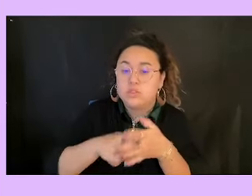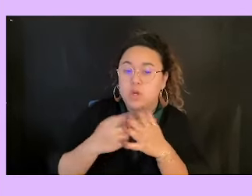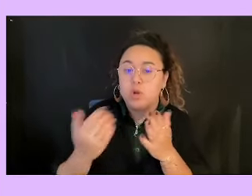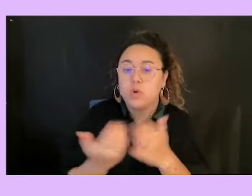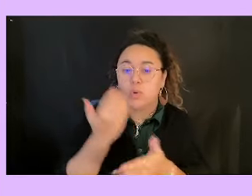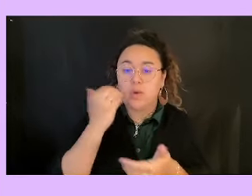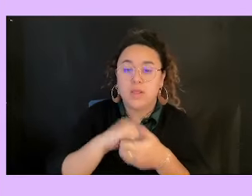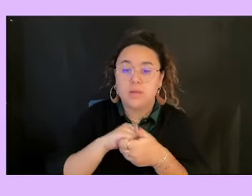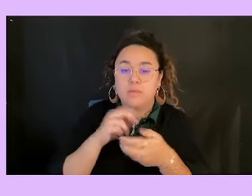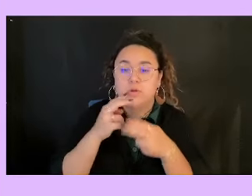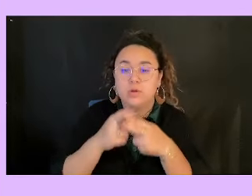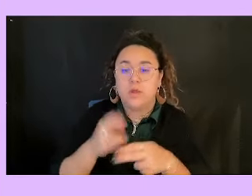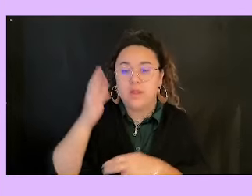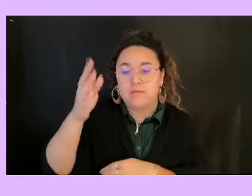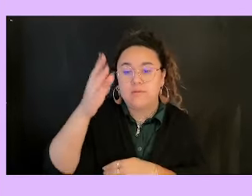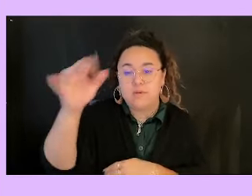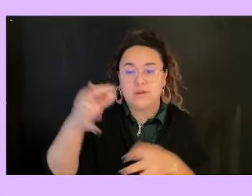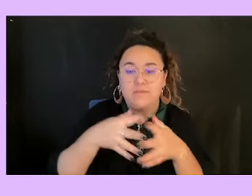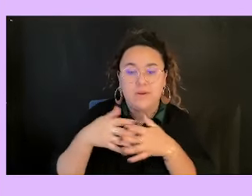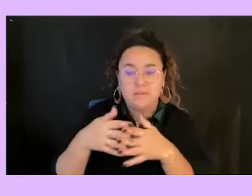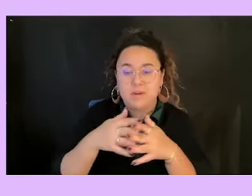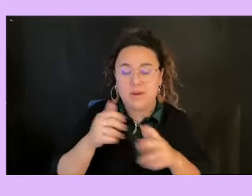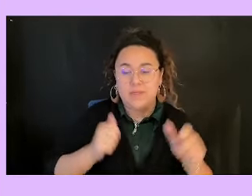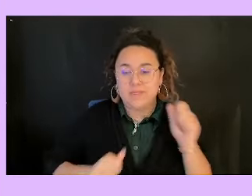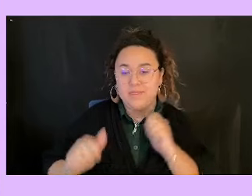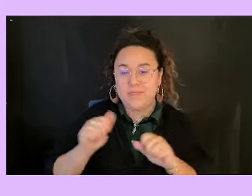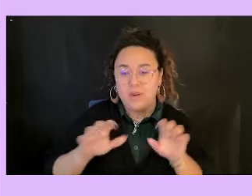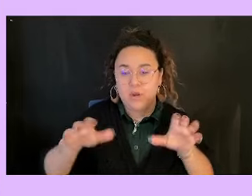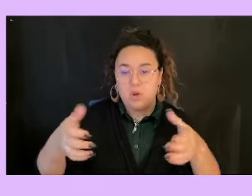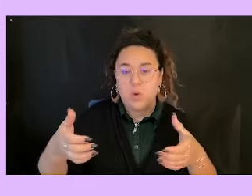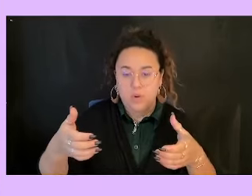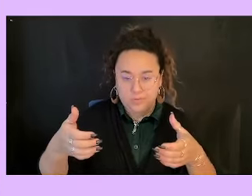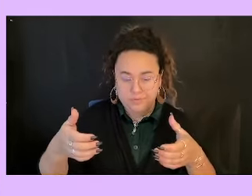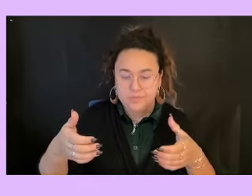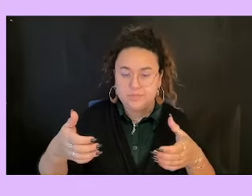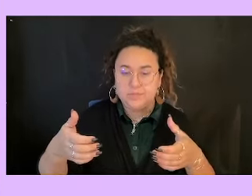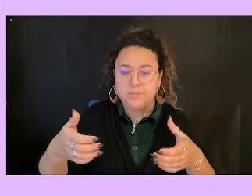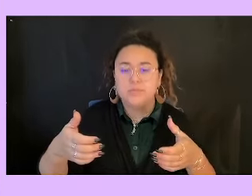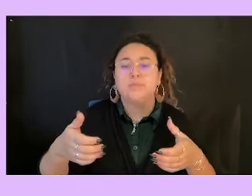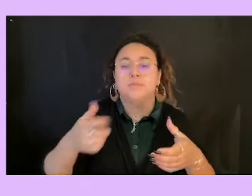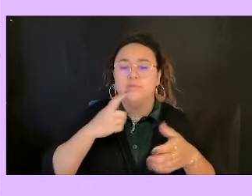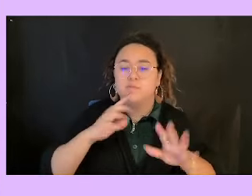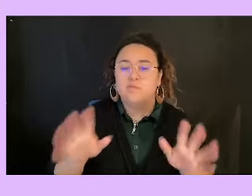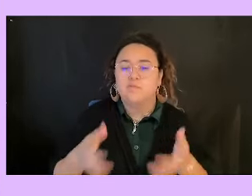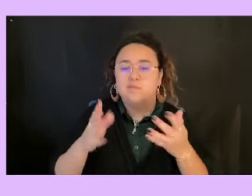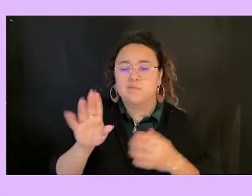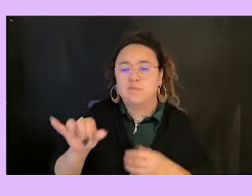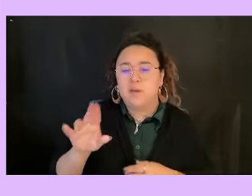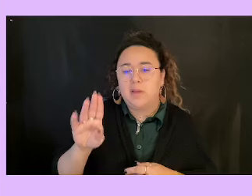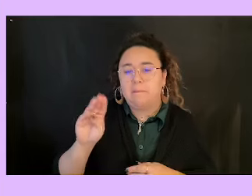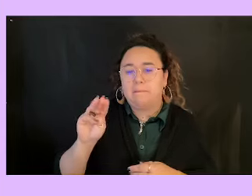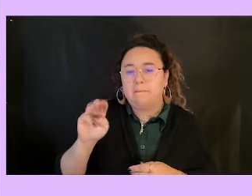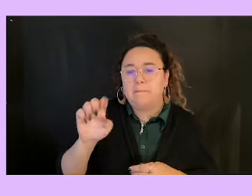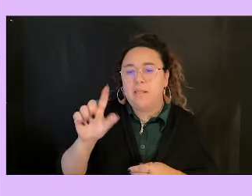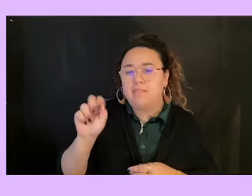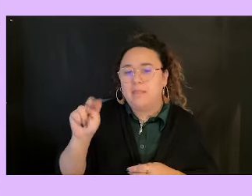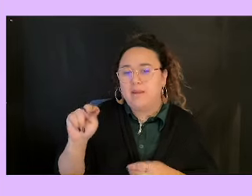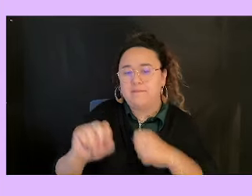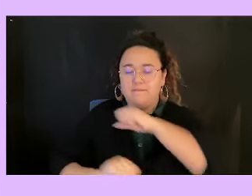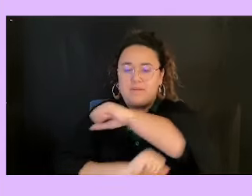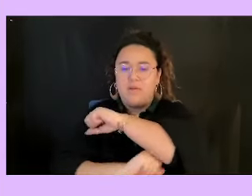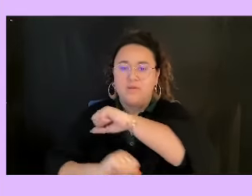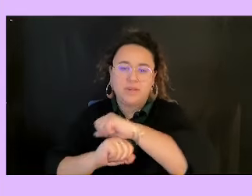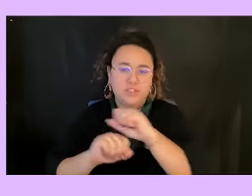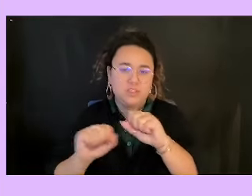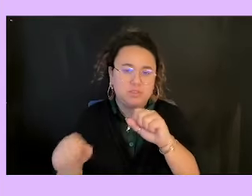collaboration called the Future of American Theater Cohort, which was bolstered by support from the Mellon Foundation. This